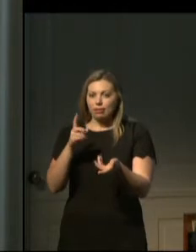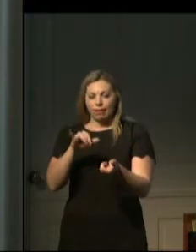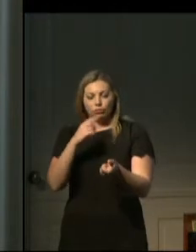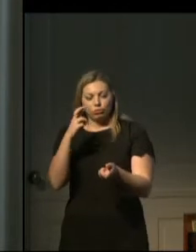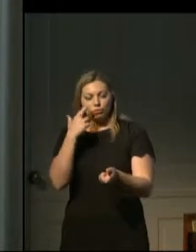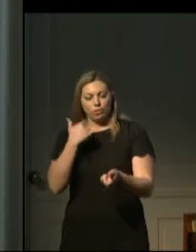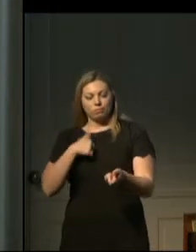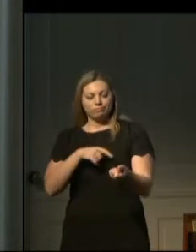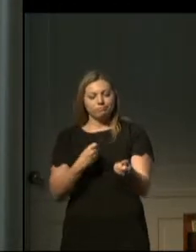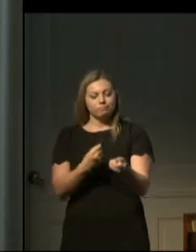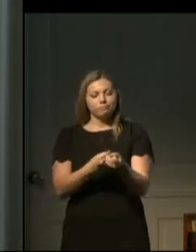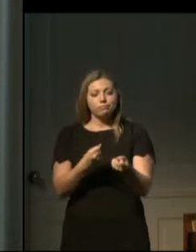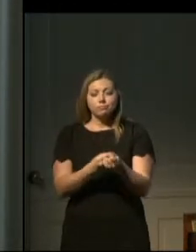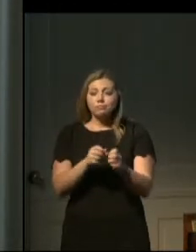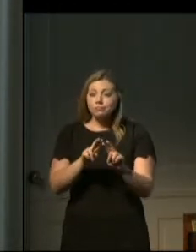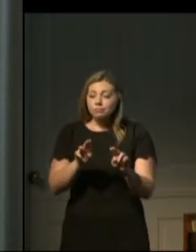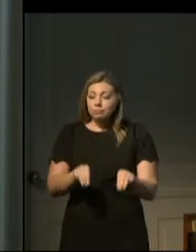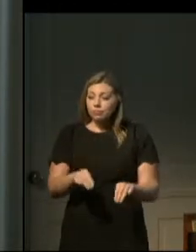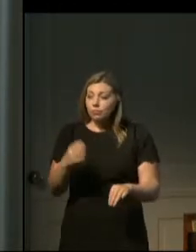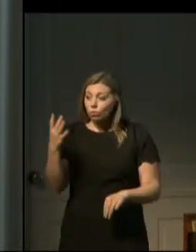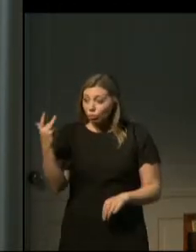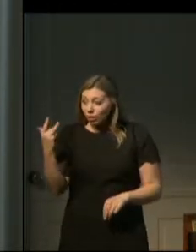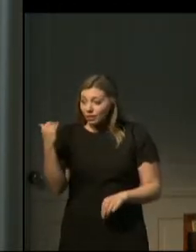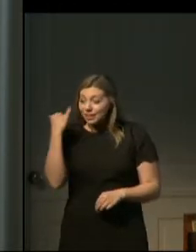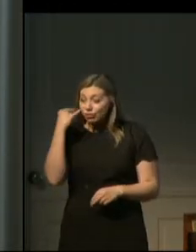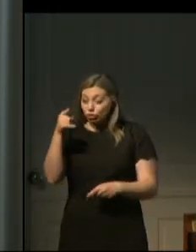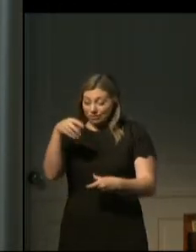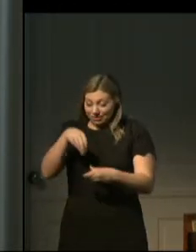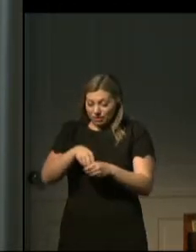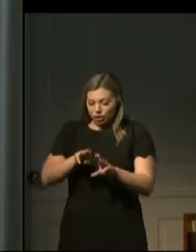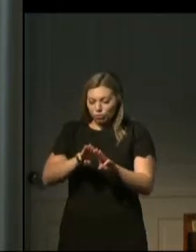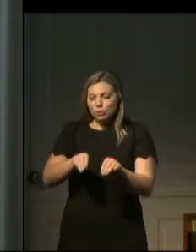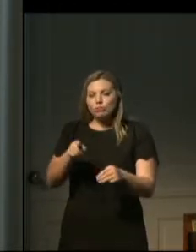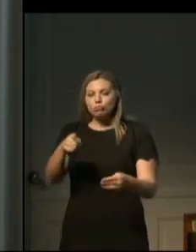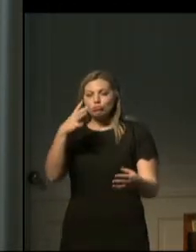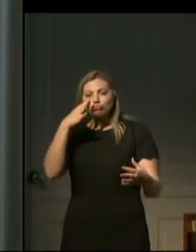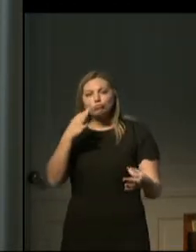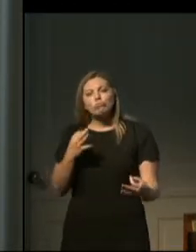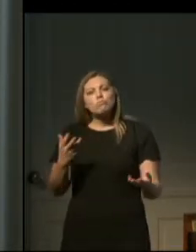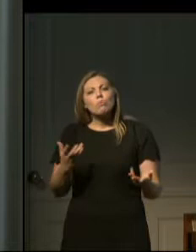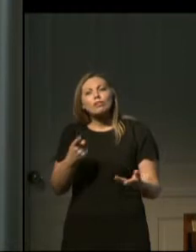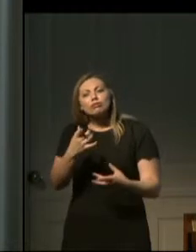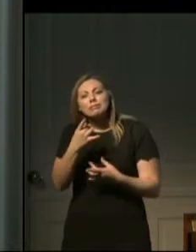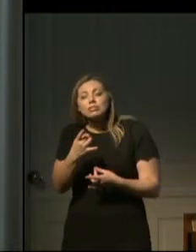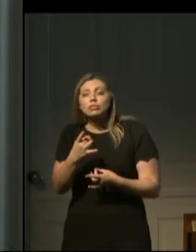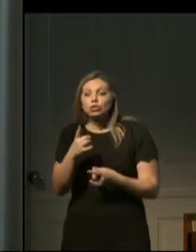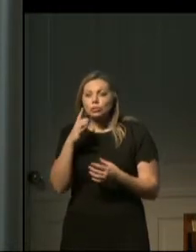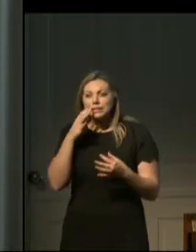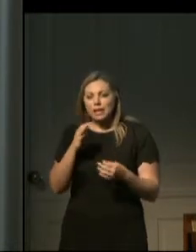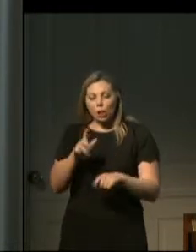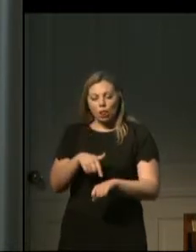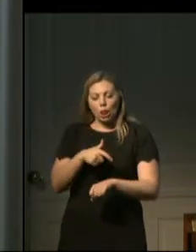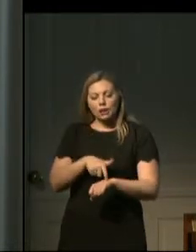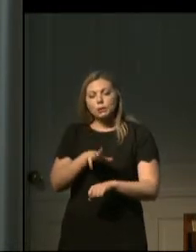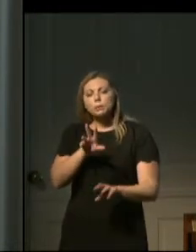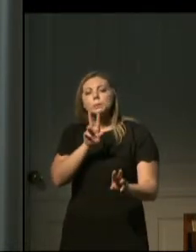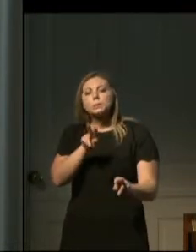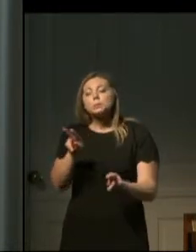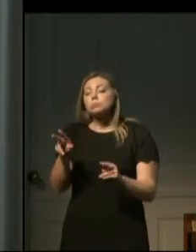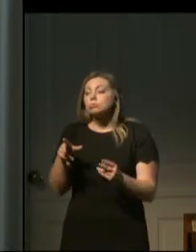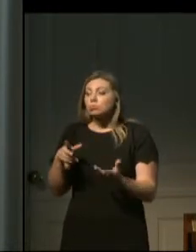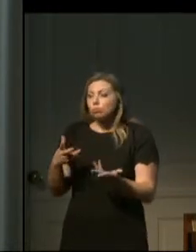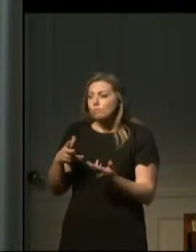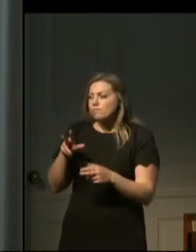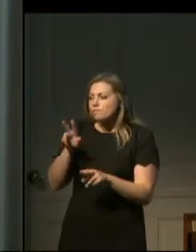museums. Because when you're in a museum, you decide what you're interested in, you decide how long you're going to look, what you're going to look